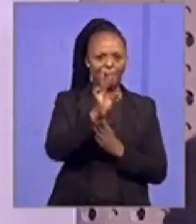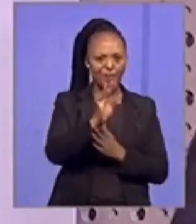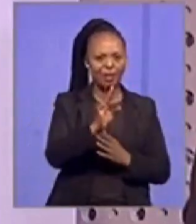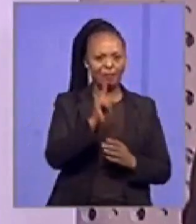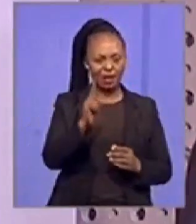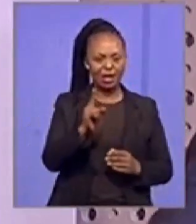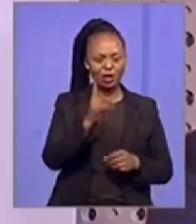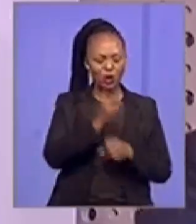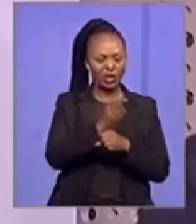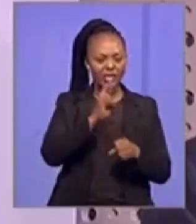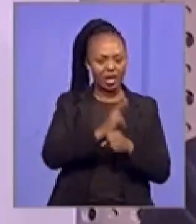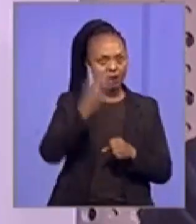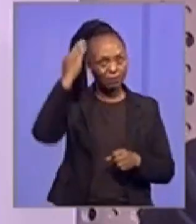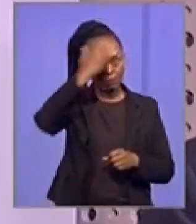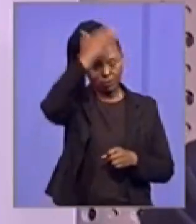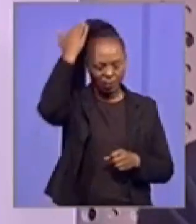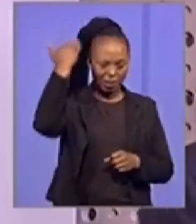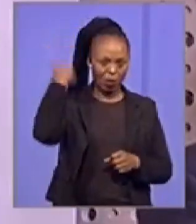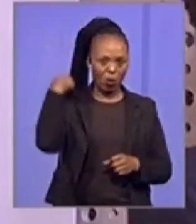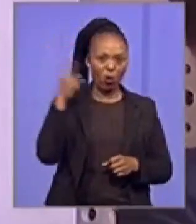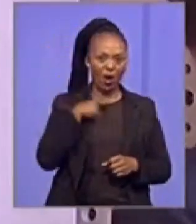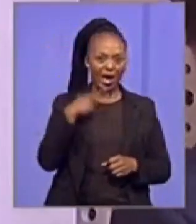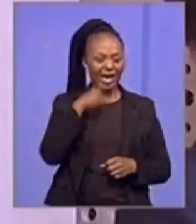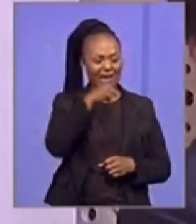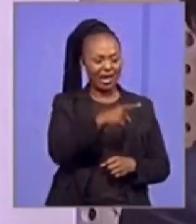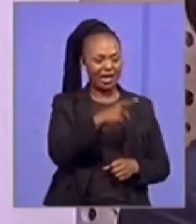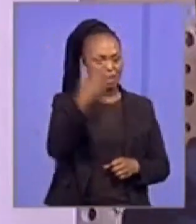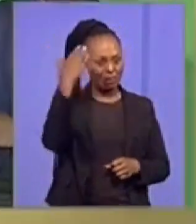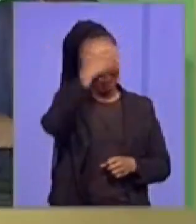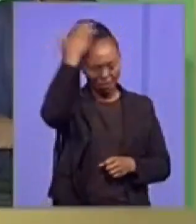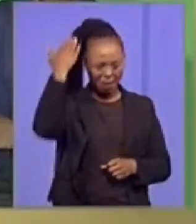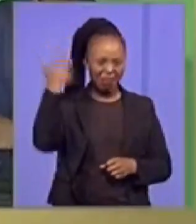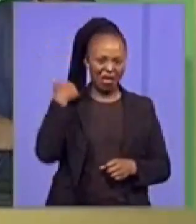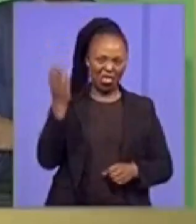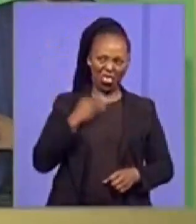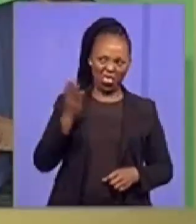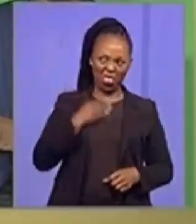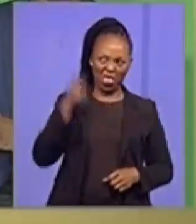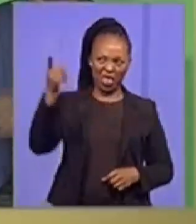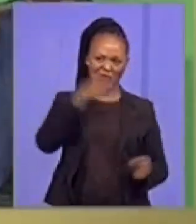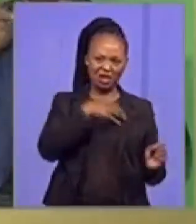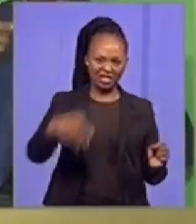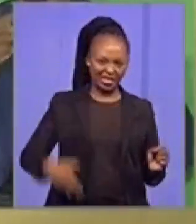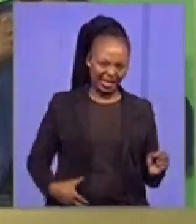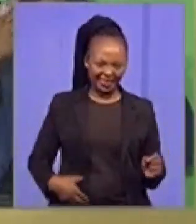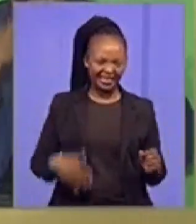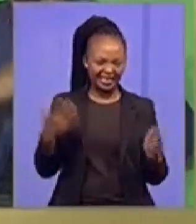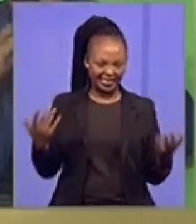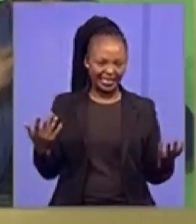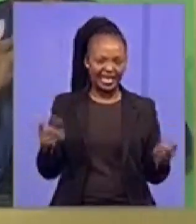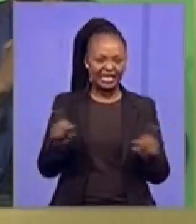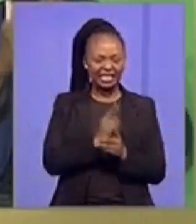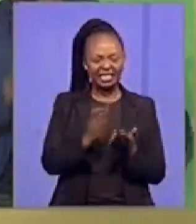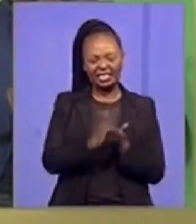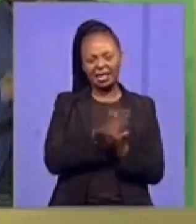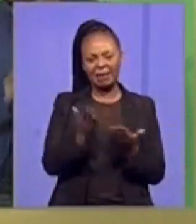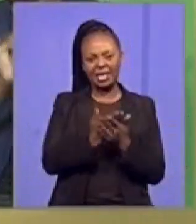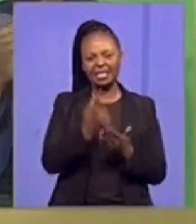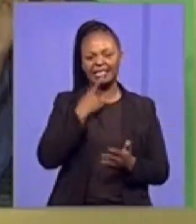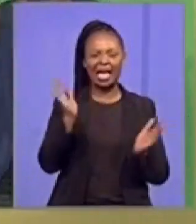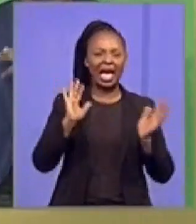Zuma, hobane le ena o bontshitse lenyatso lena le le tseneletseng ho Mopresidente la ile hore mohlomong ba bang ba tla re